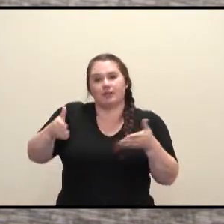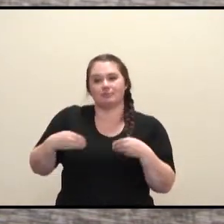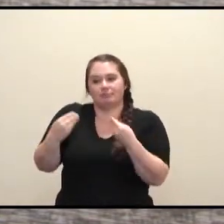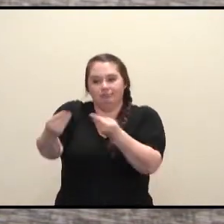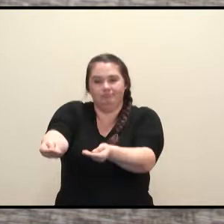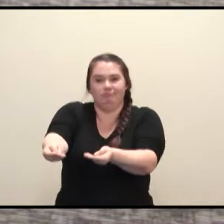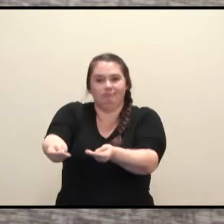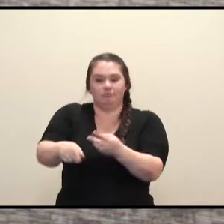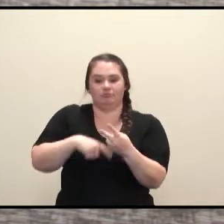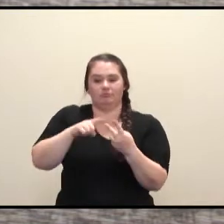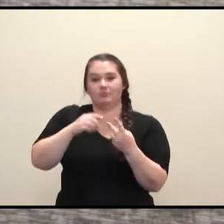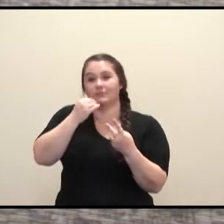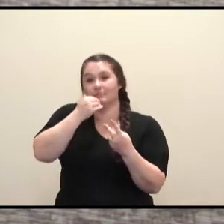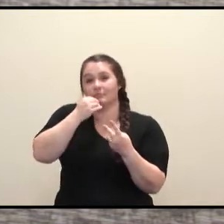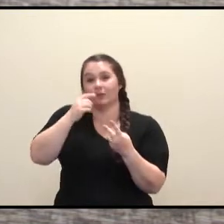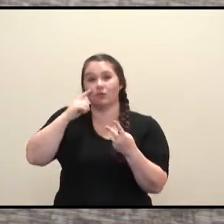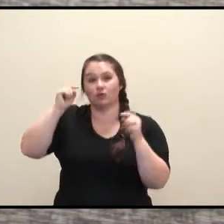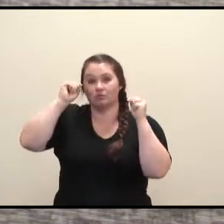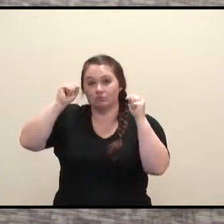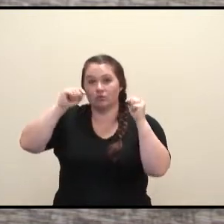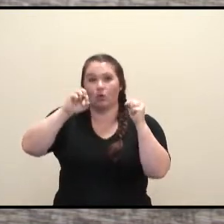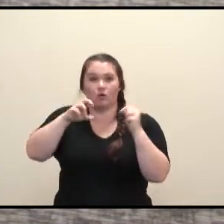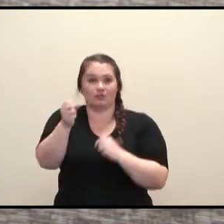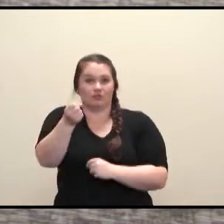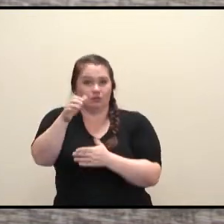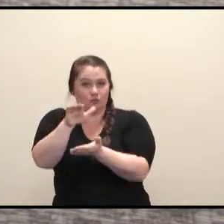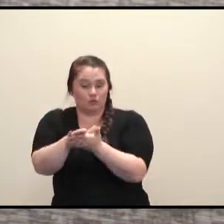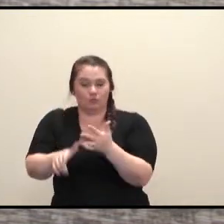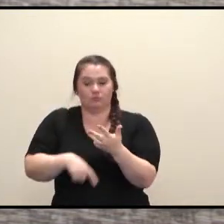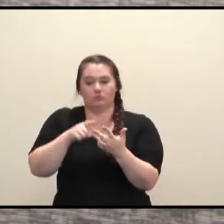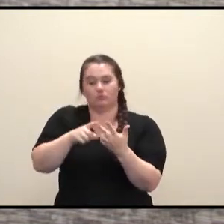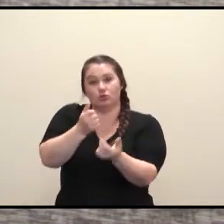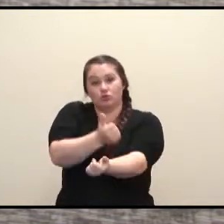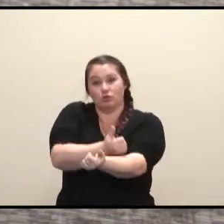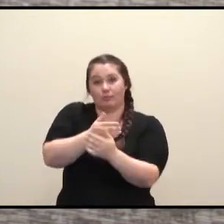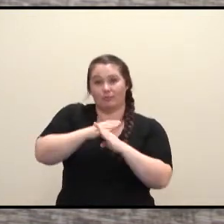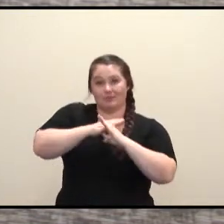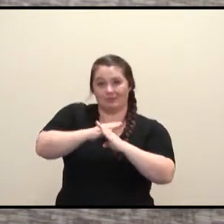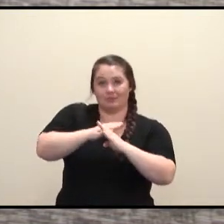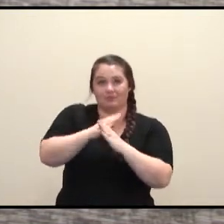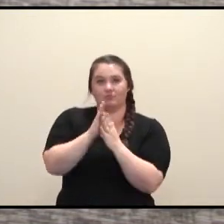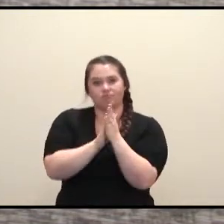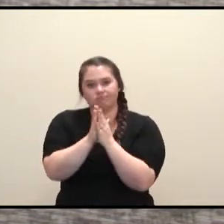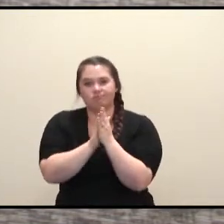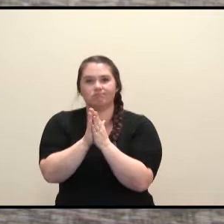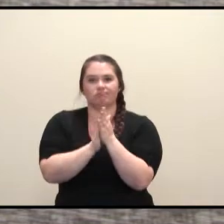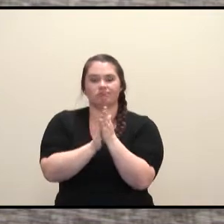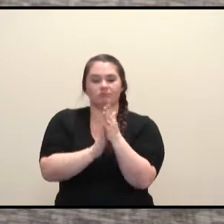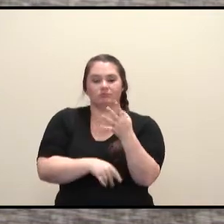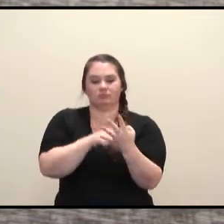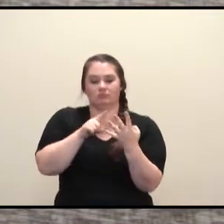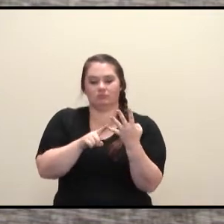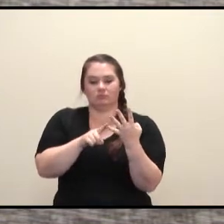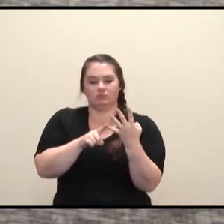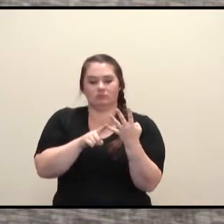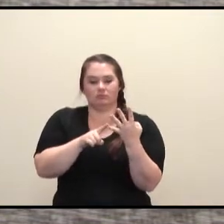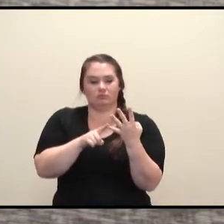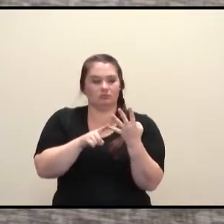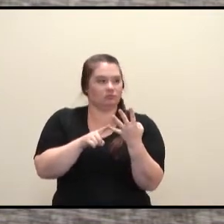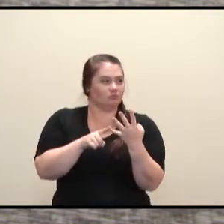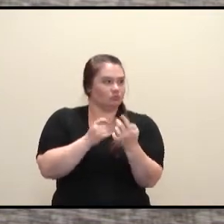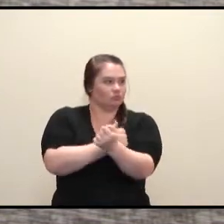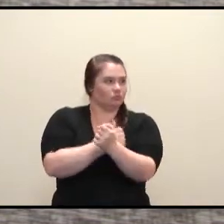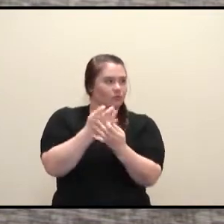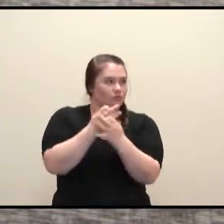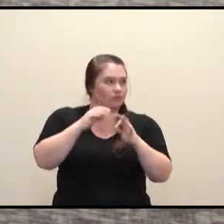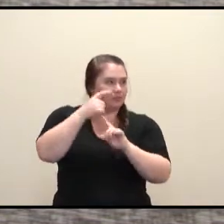snacks for tutorials or Saturday school, offering drug prevention incentives, providing presentations for Tobacco-Free Month,